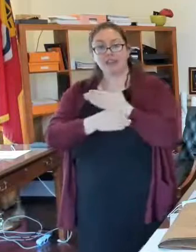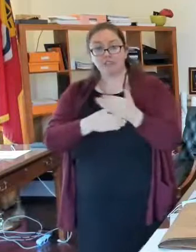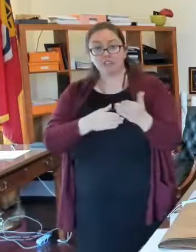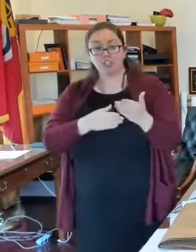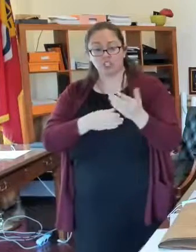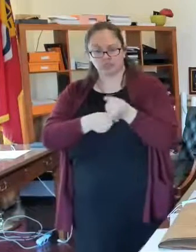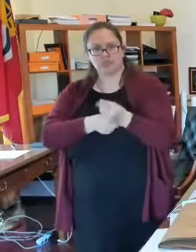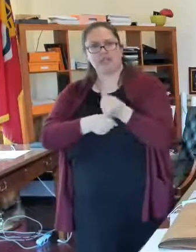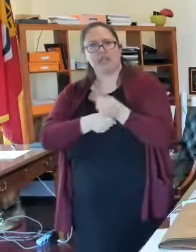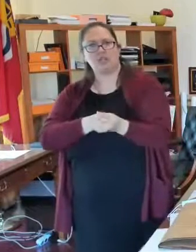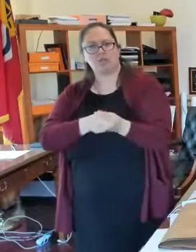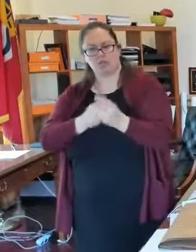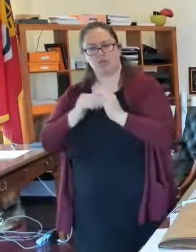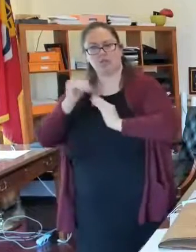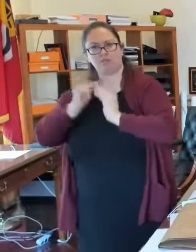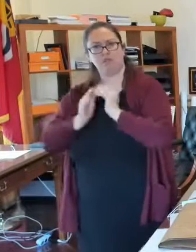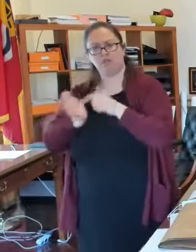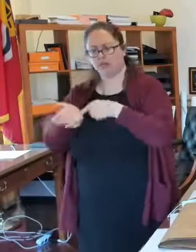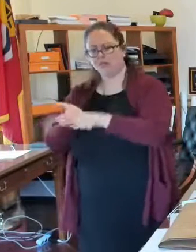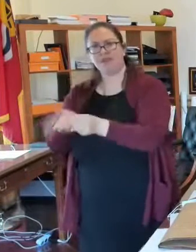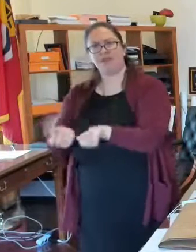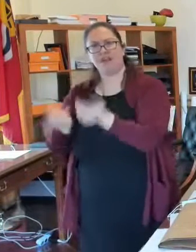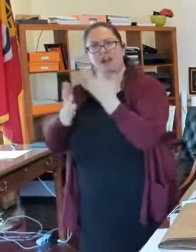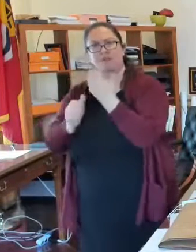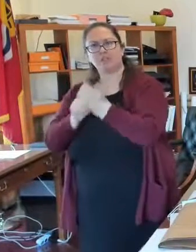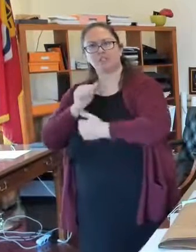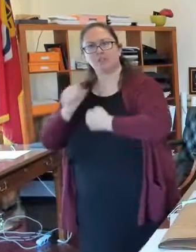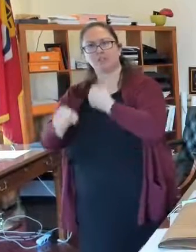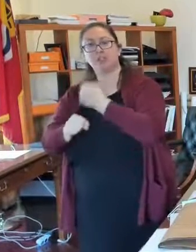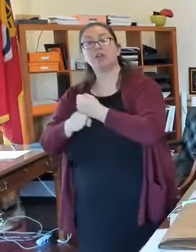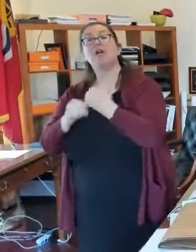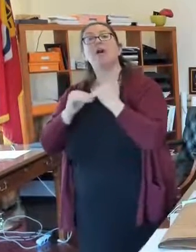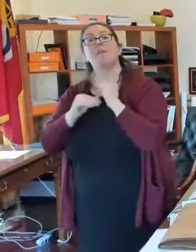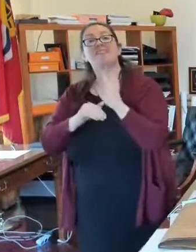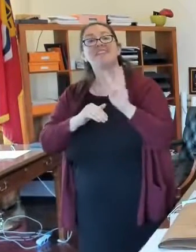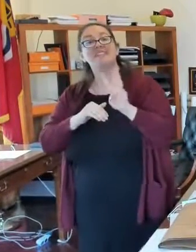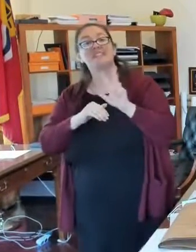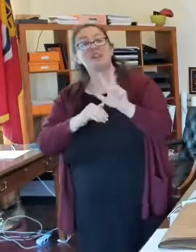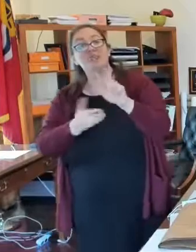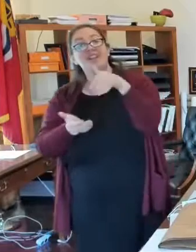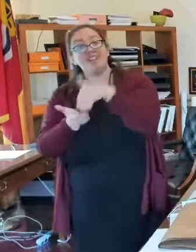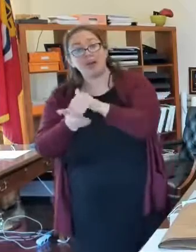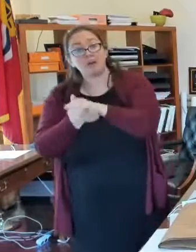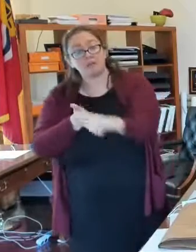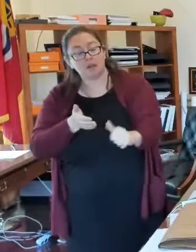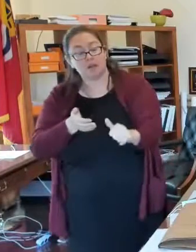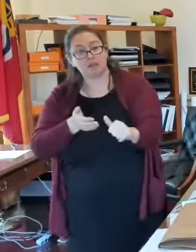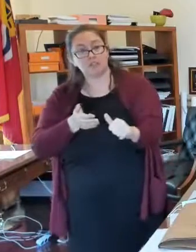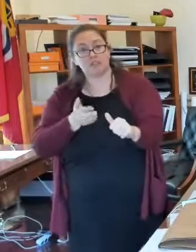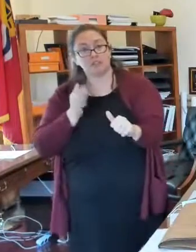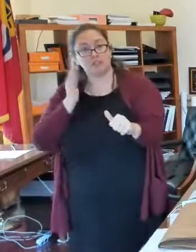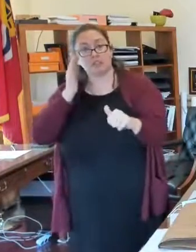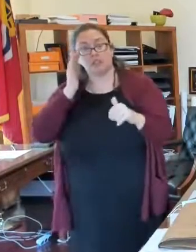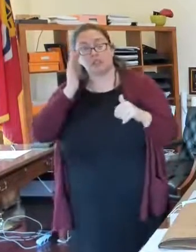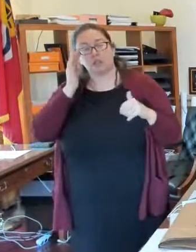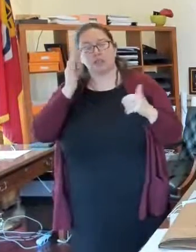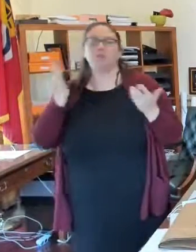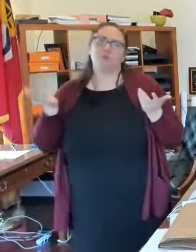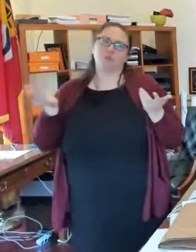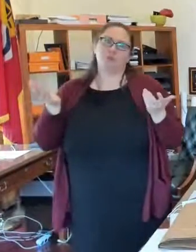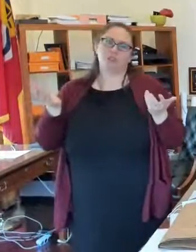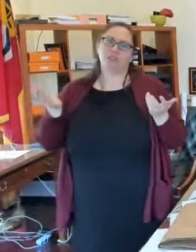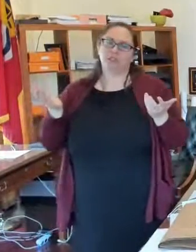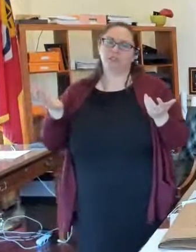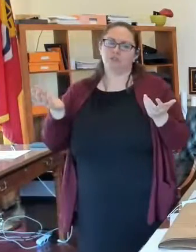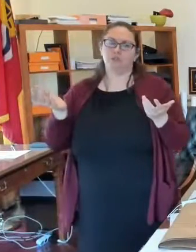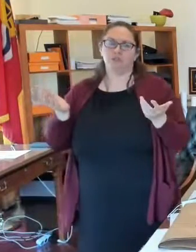annual construction salary is more than $63,000, and that, of course, is